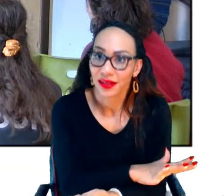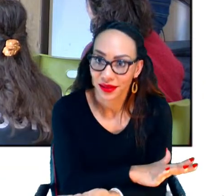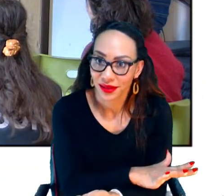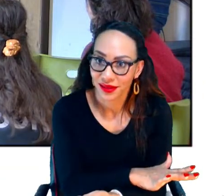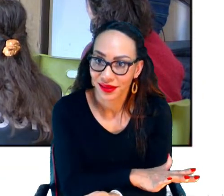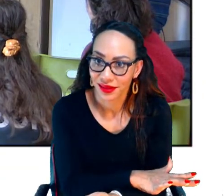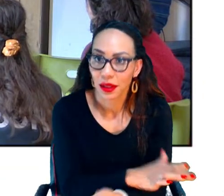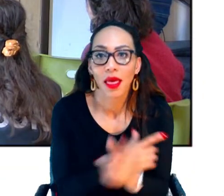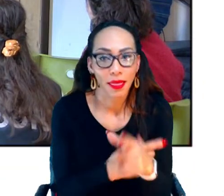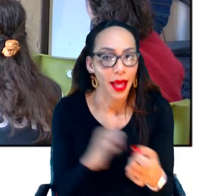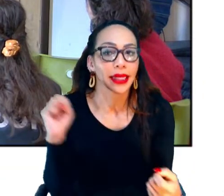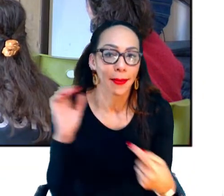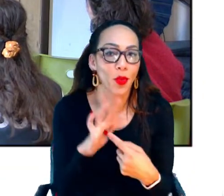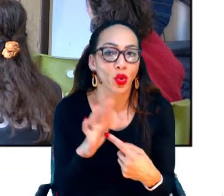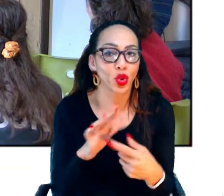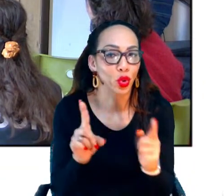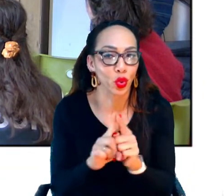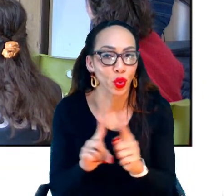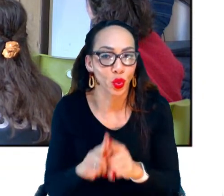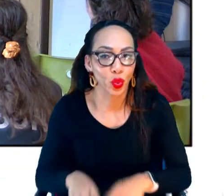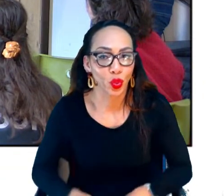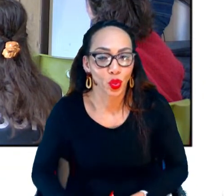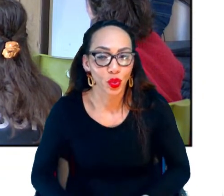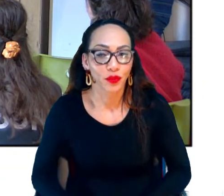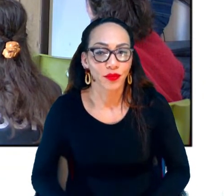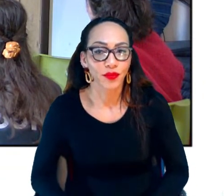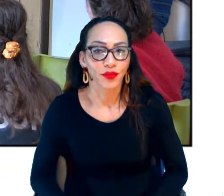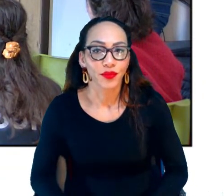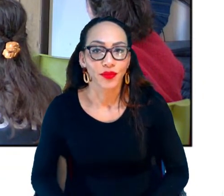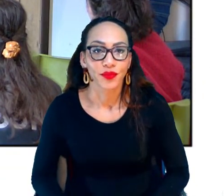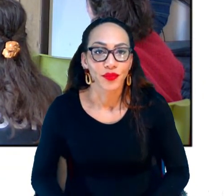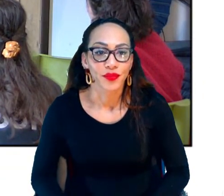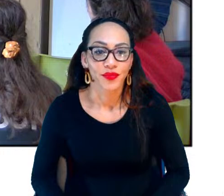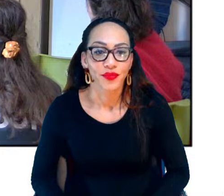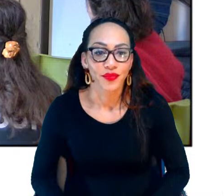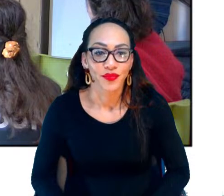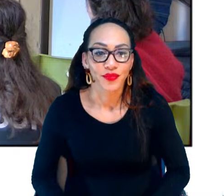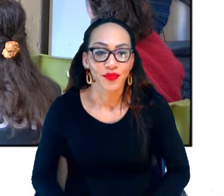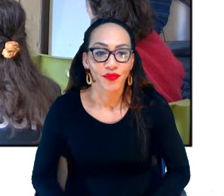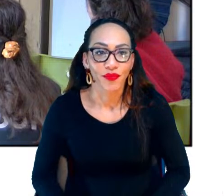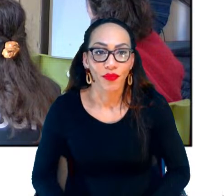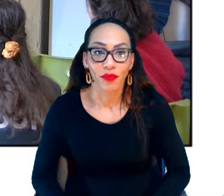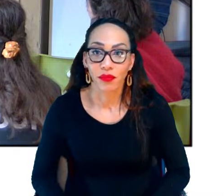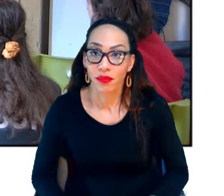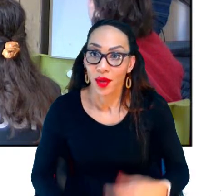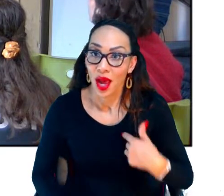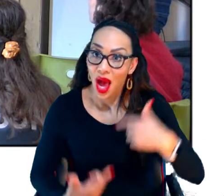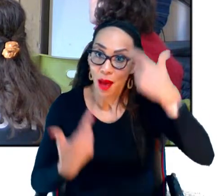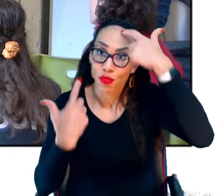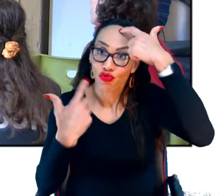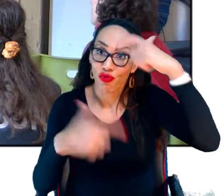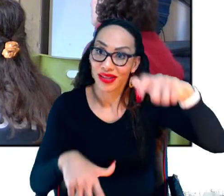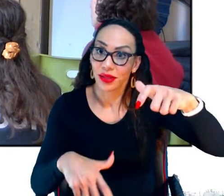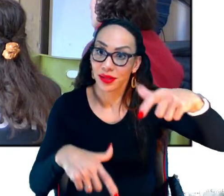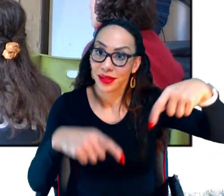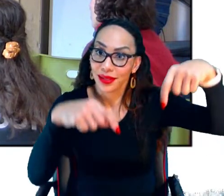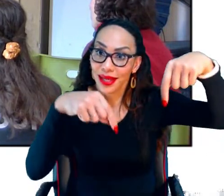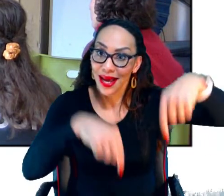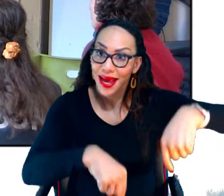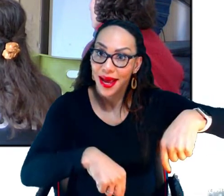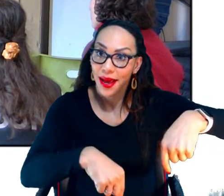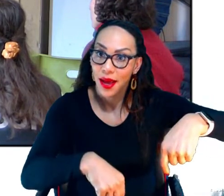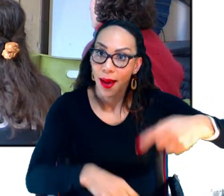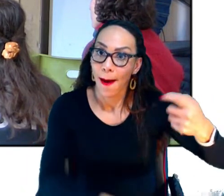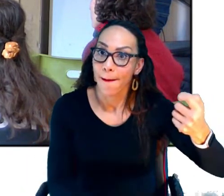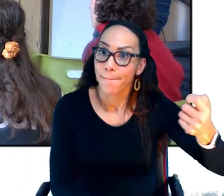kind of where, because I'm a resident at the studio in Bath and here,